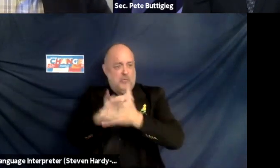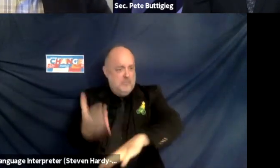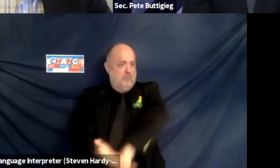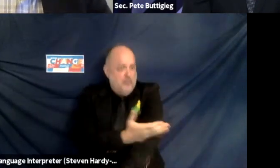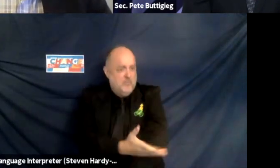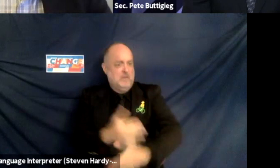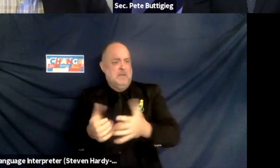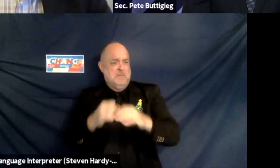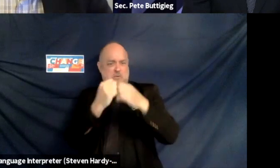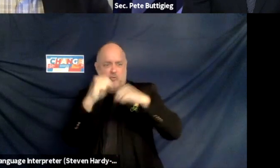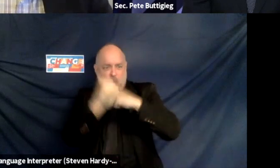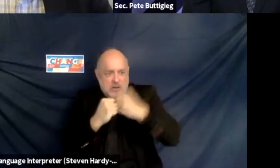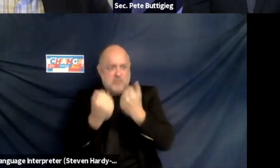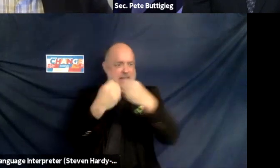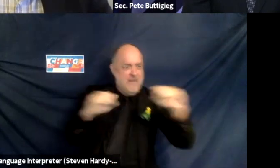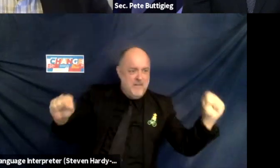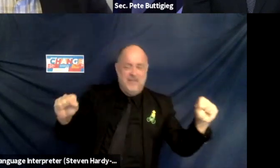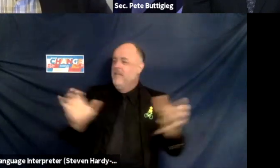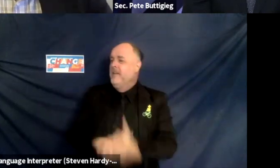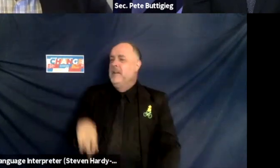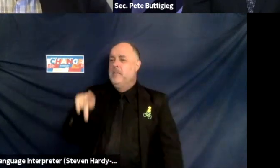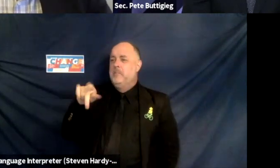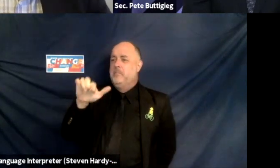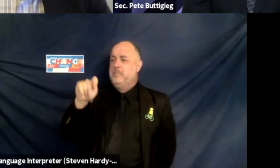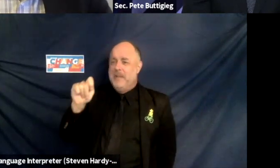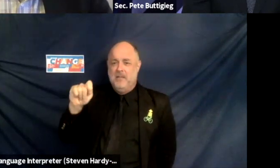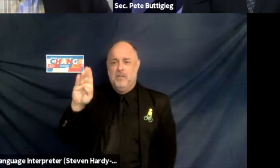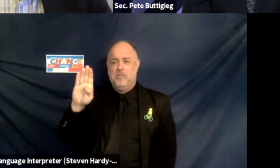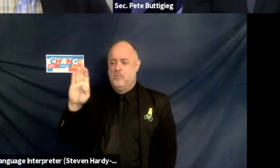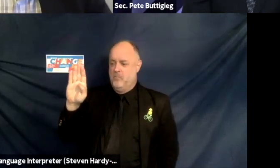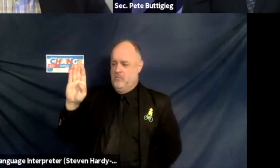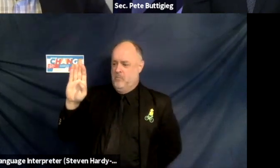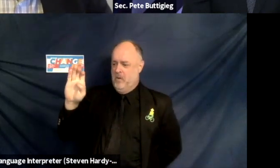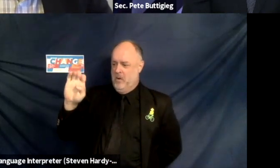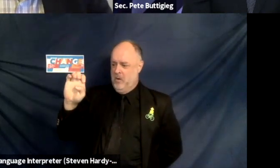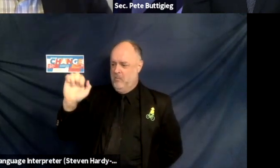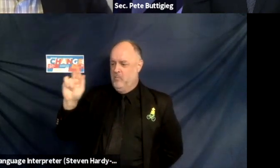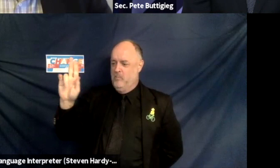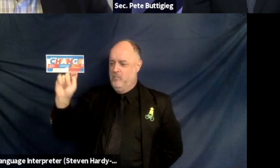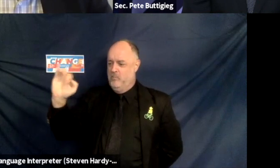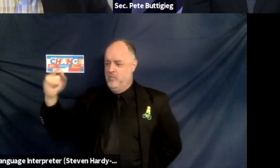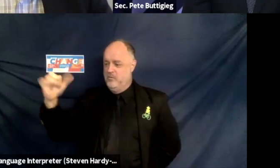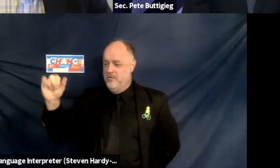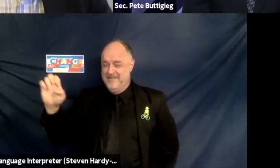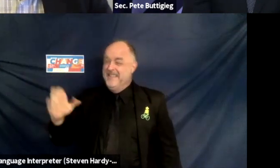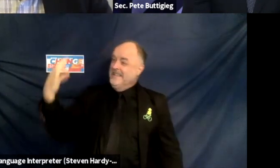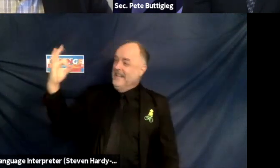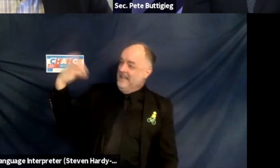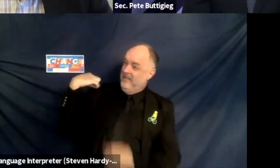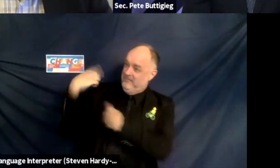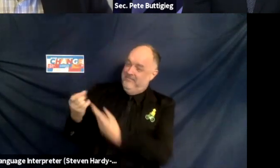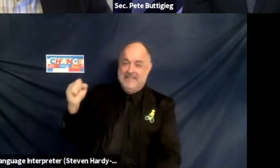options available for people. Pete Buttigieg currently serves as the 19th Secretary of Transportation. Prior to joining